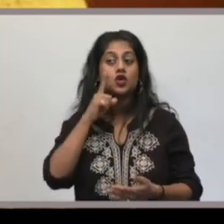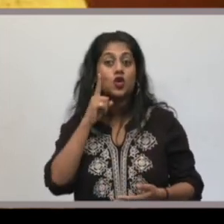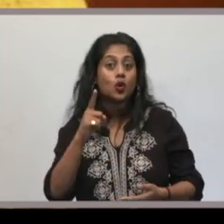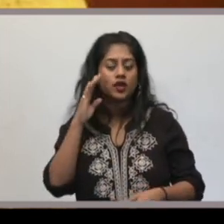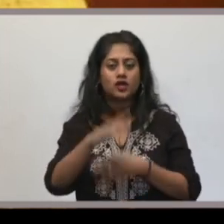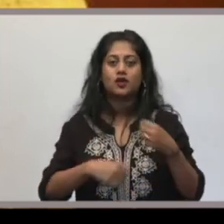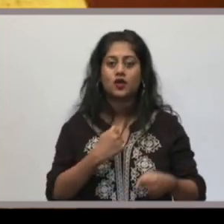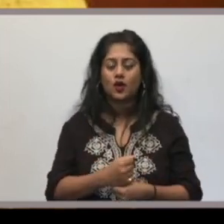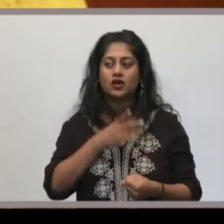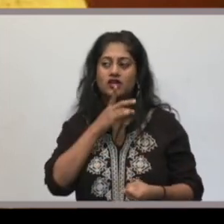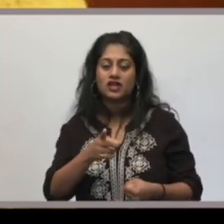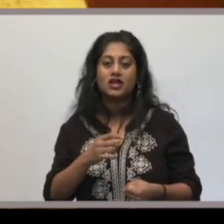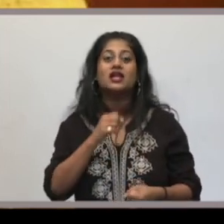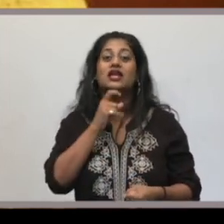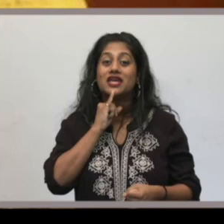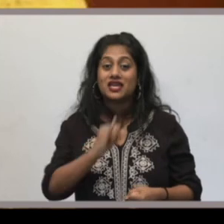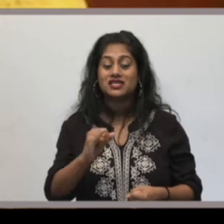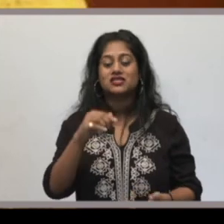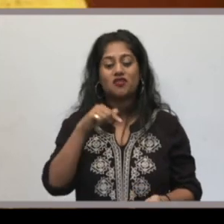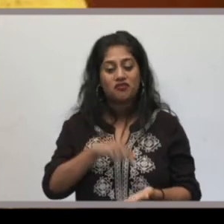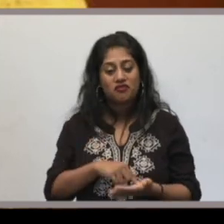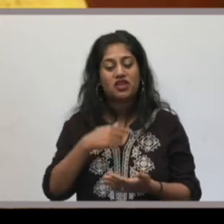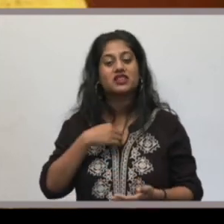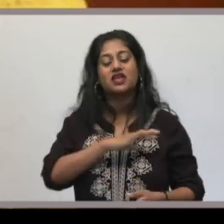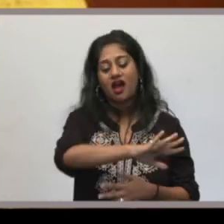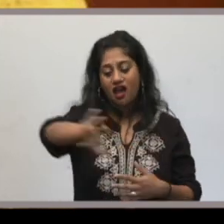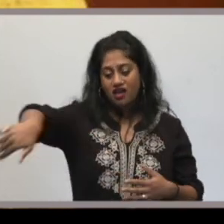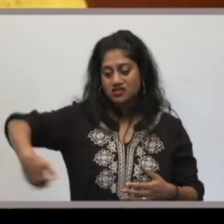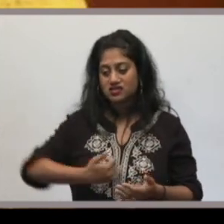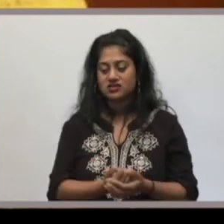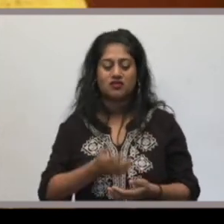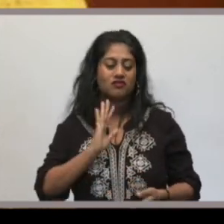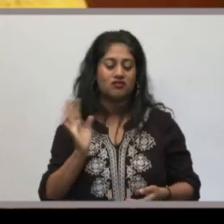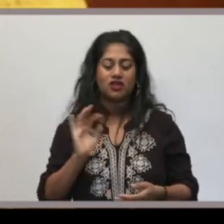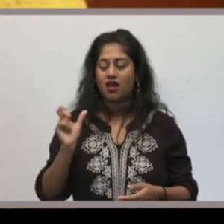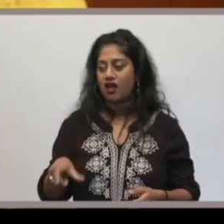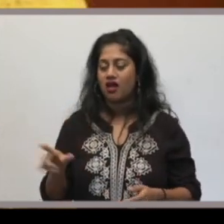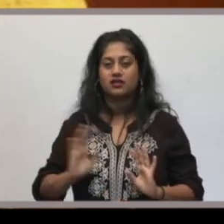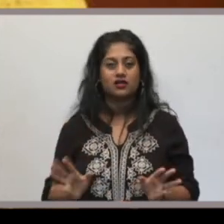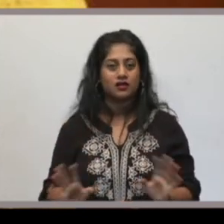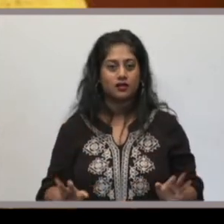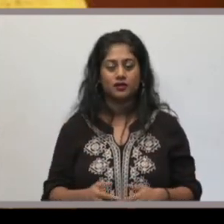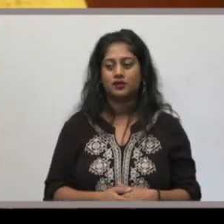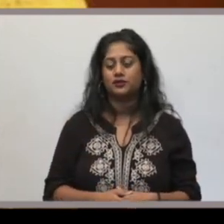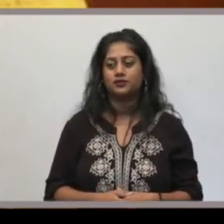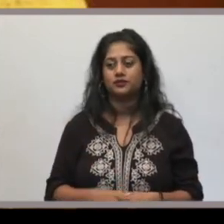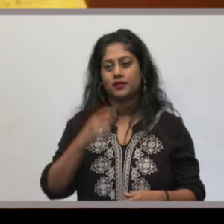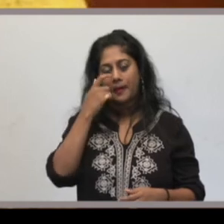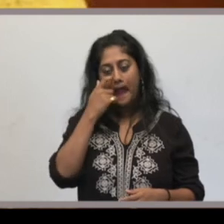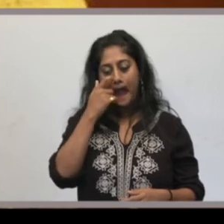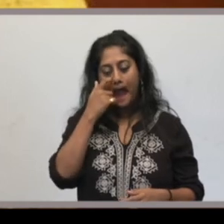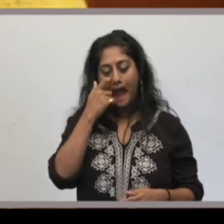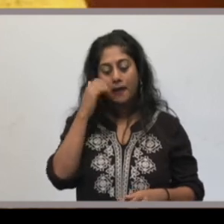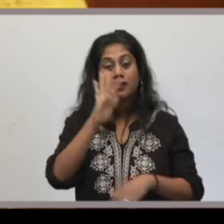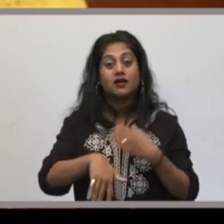you have never given God an opportunity to come into your life, forgive your sins, be the Lord of your life and bring peace